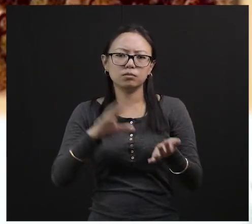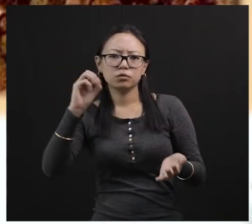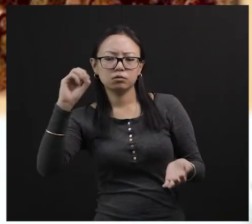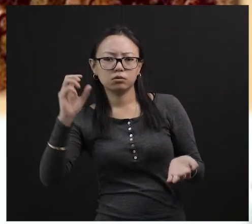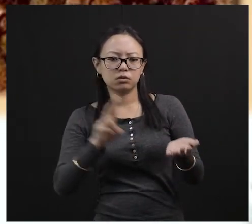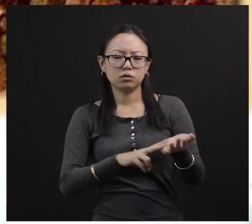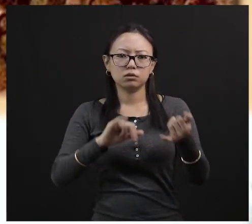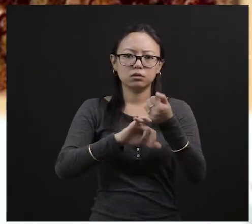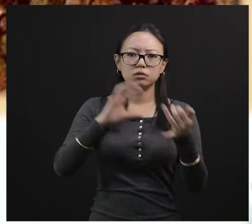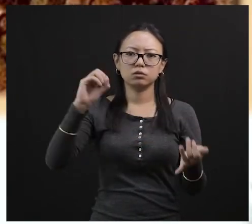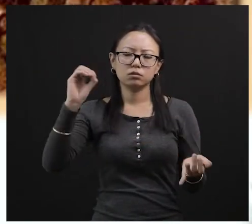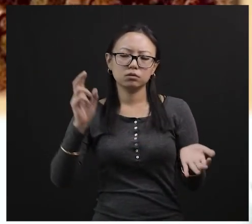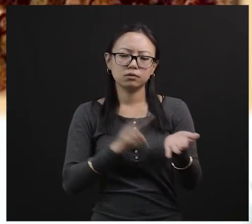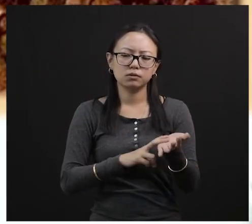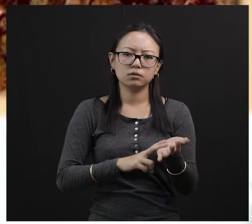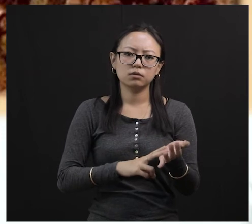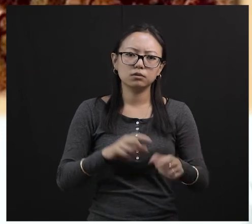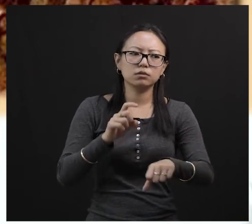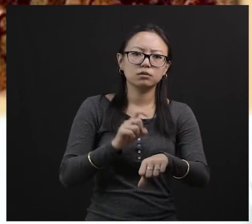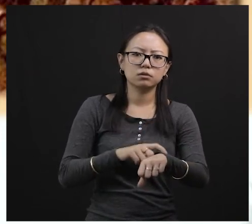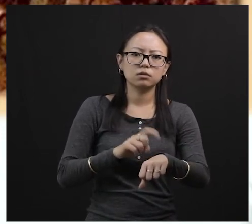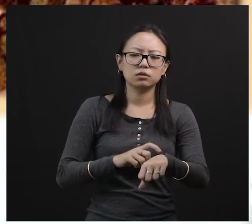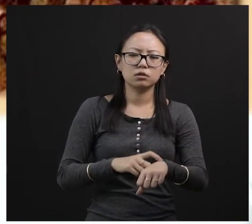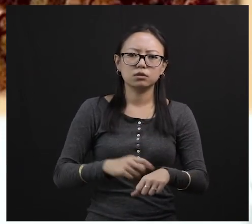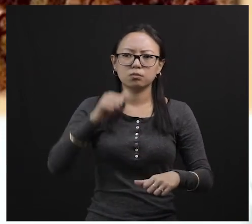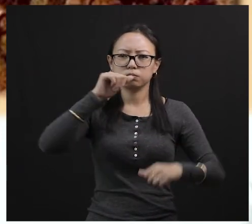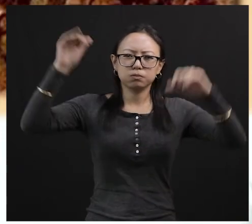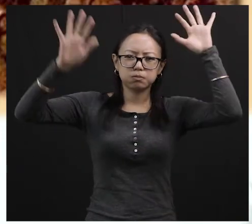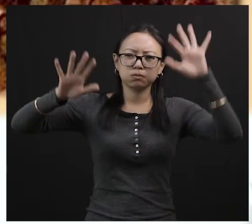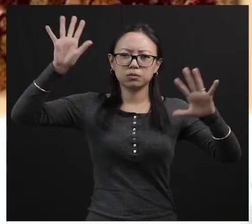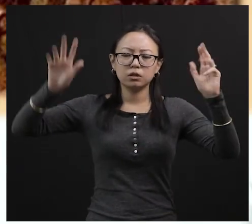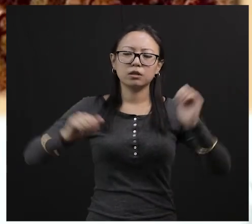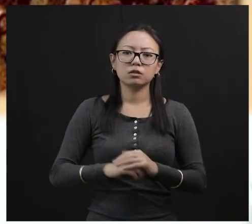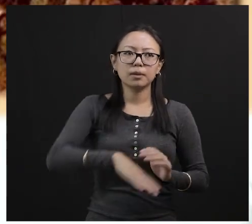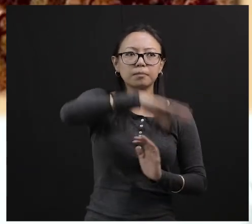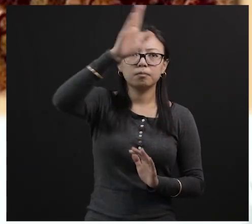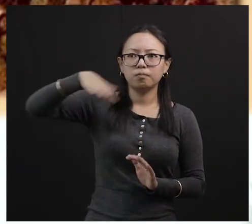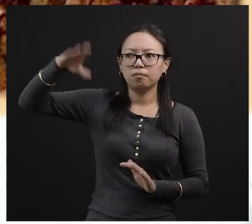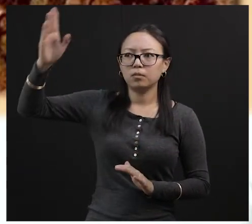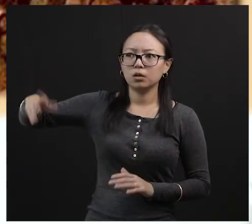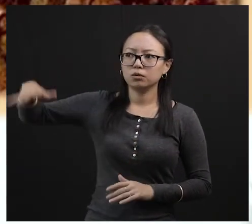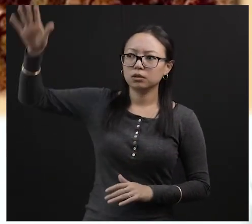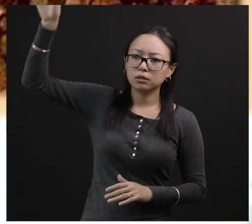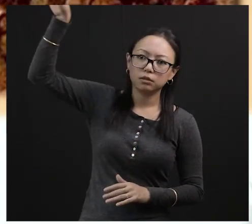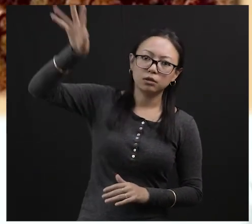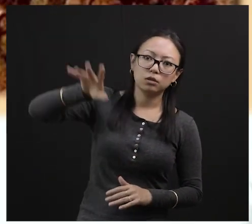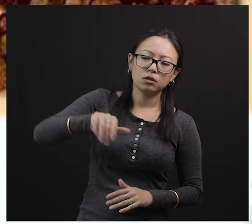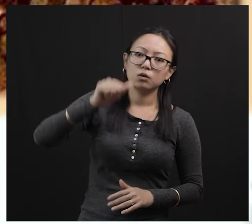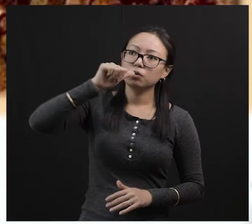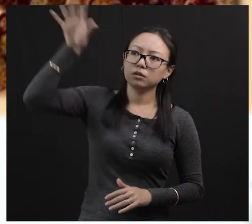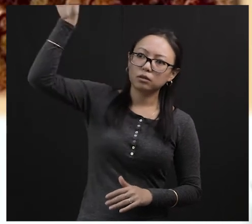will crash into another, and they will, break open each other, okay? It'll break into pieces